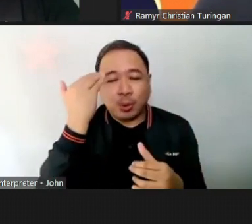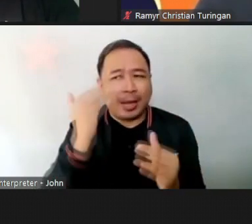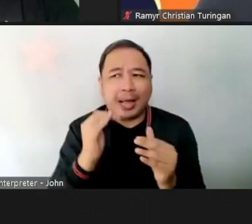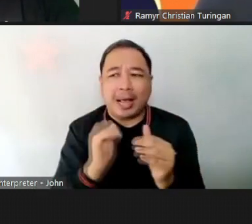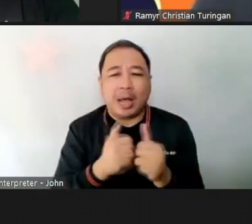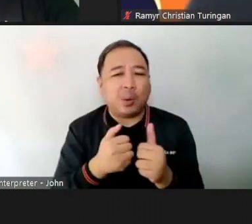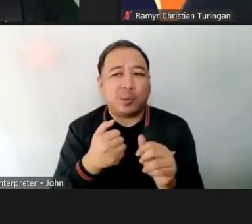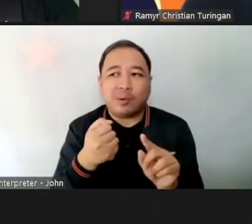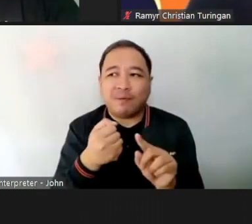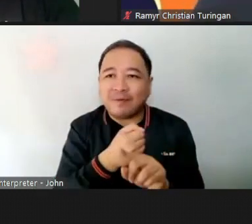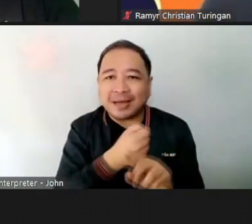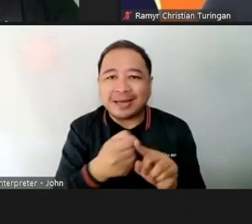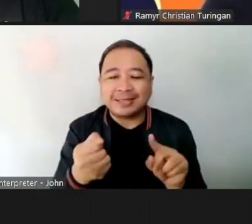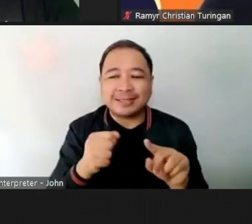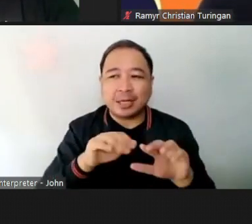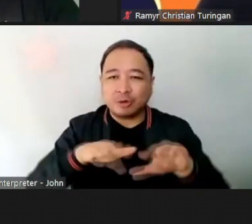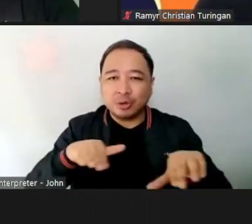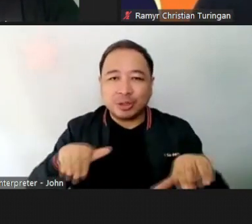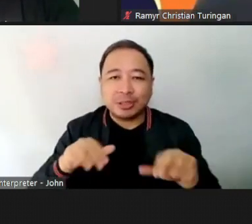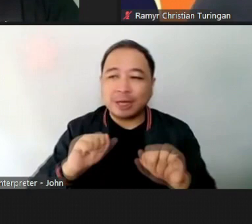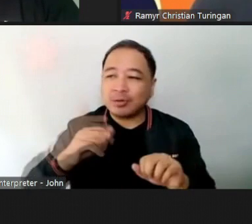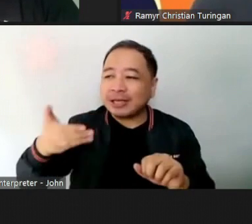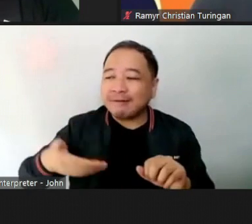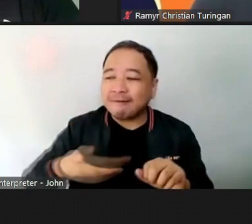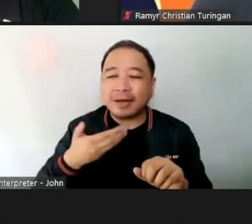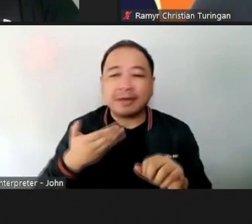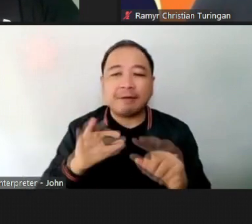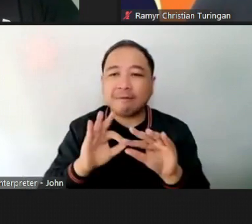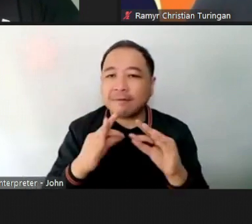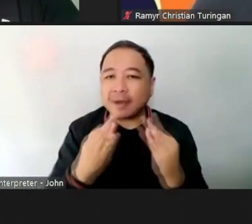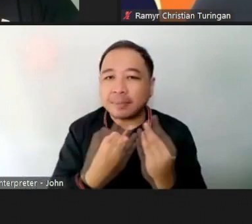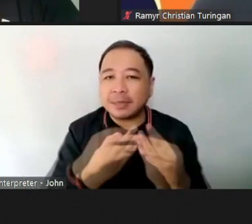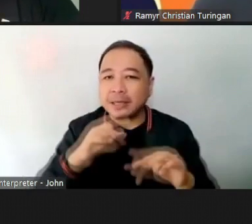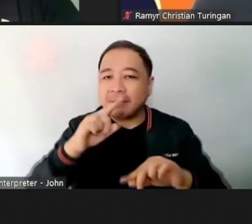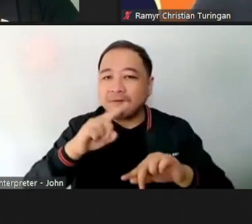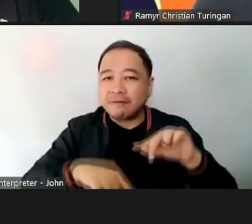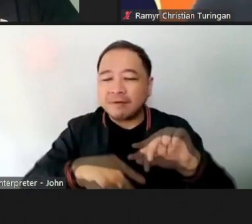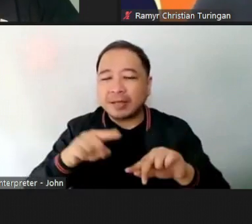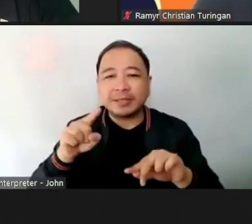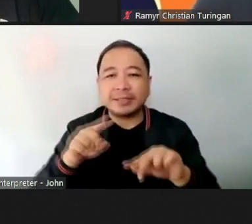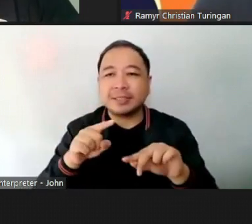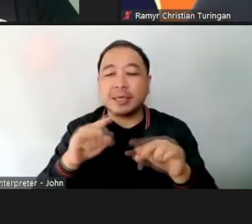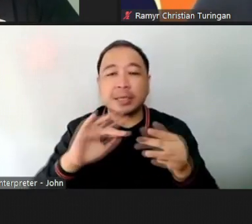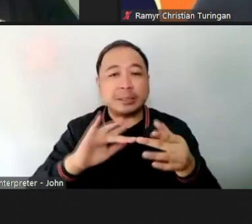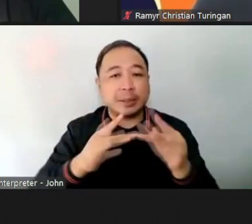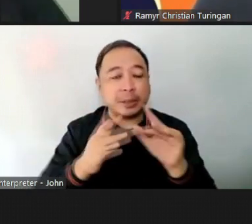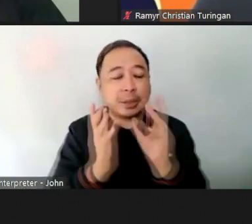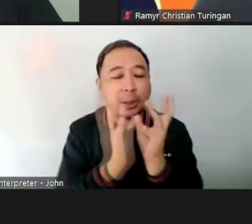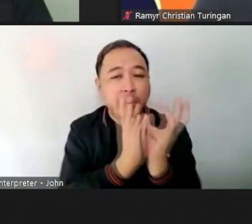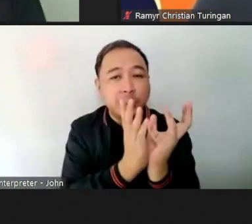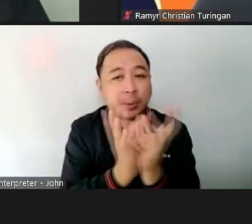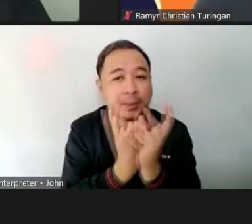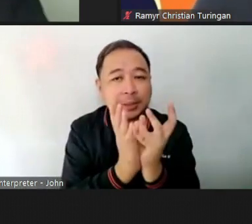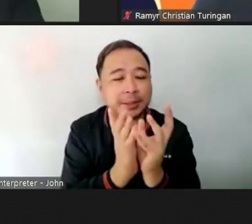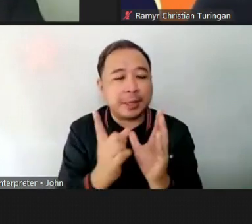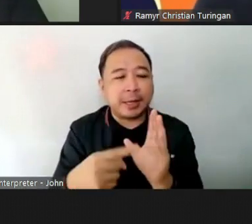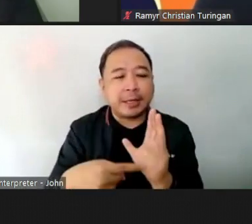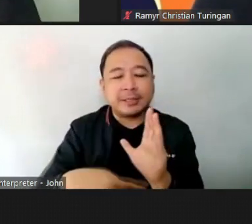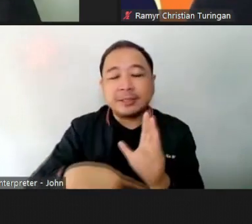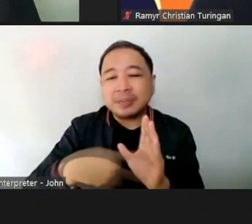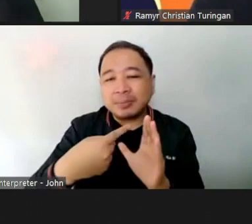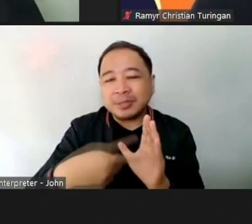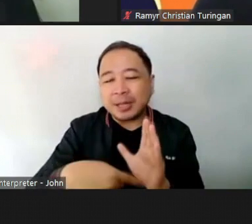families, friends, cyberspace, communities. there are cases talaga na